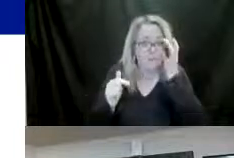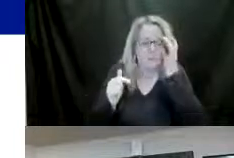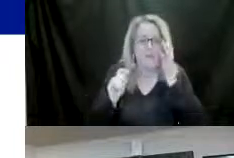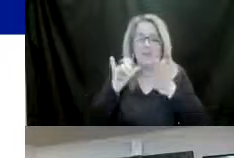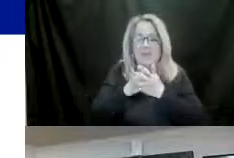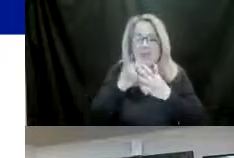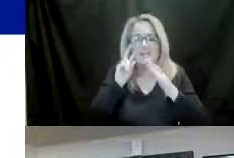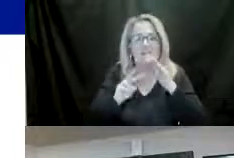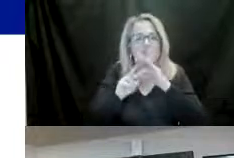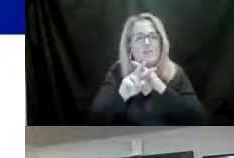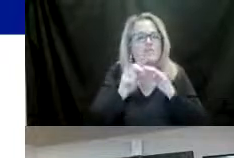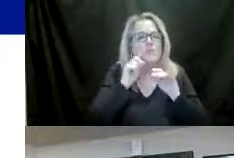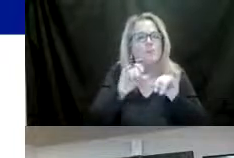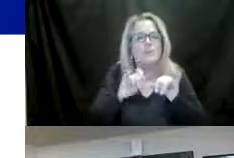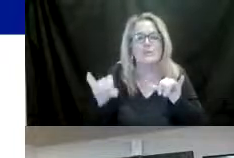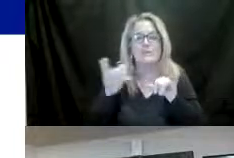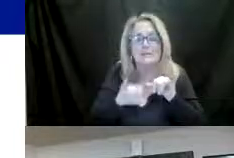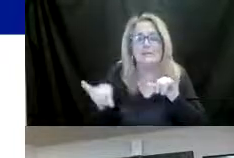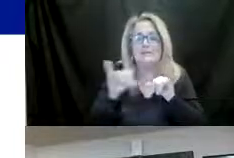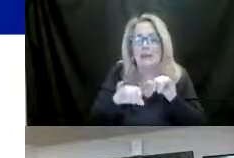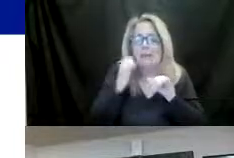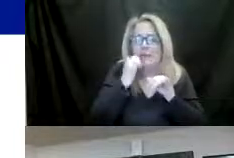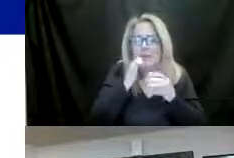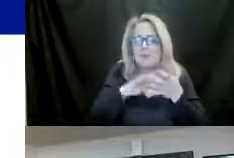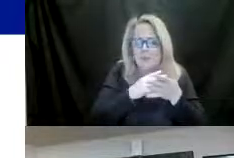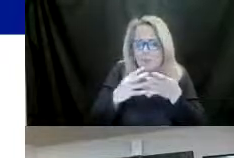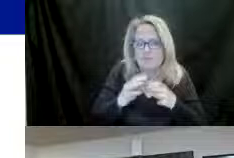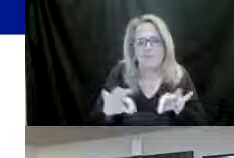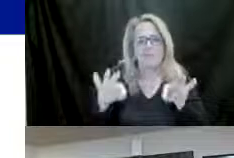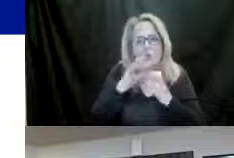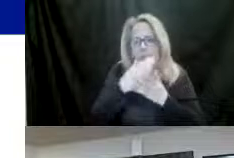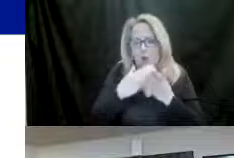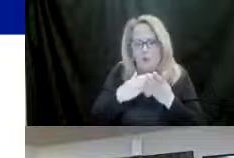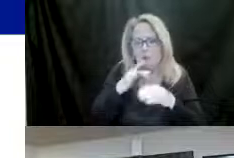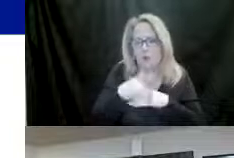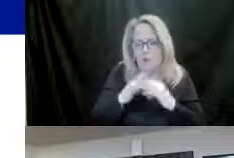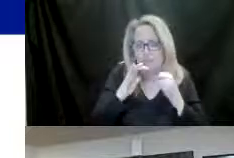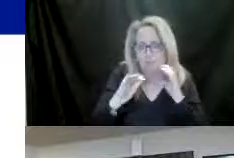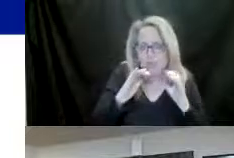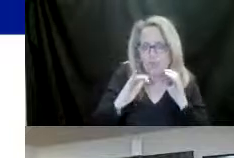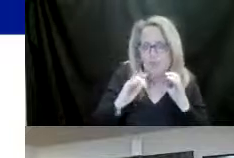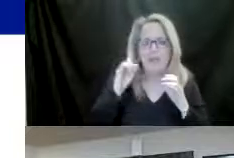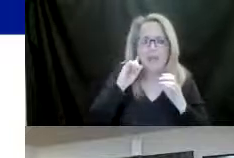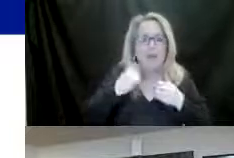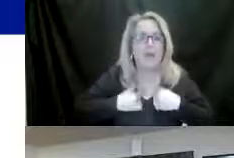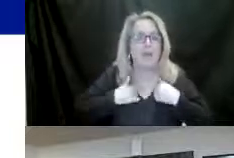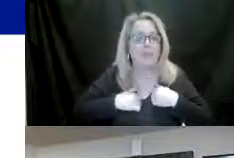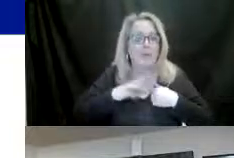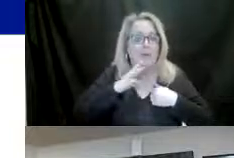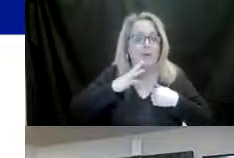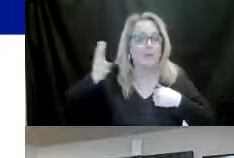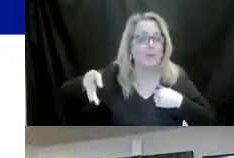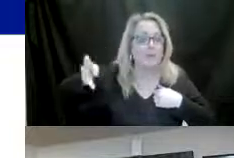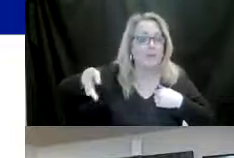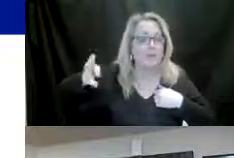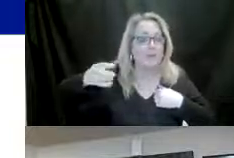anticipation of routines is an important part of this stage of early communication. Hearing bathwater, seeing